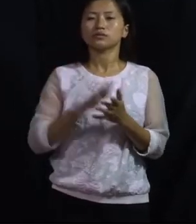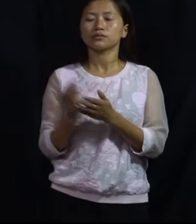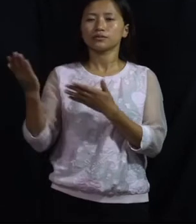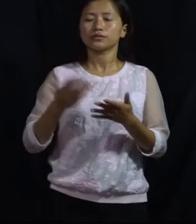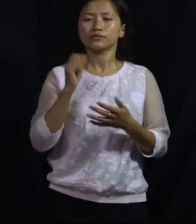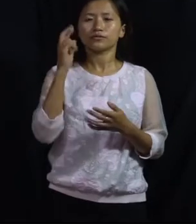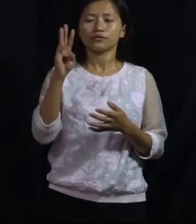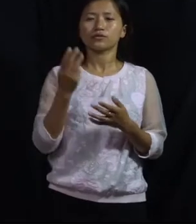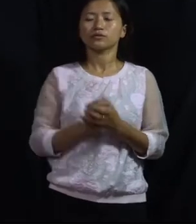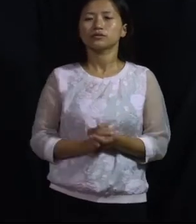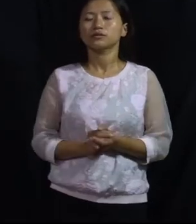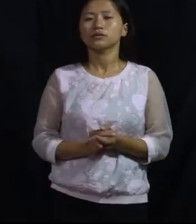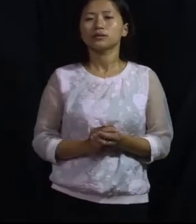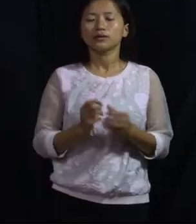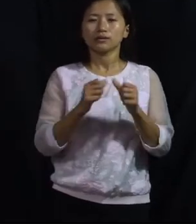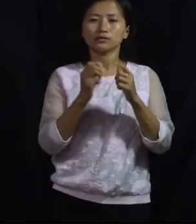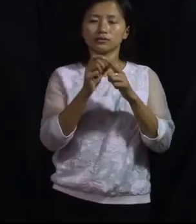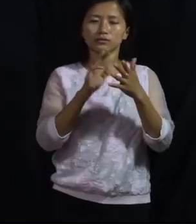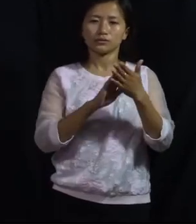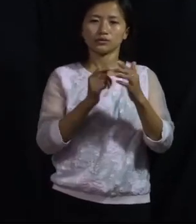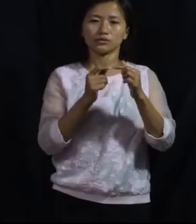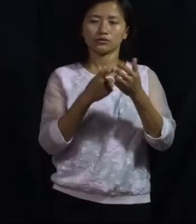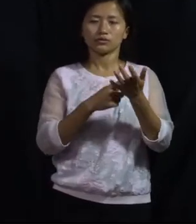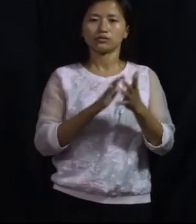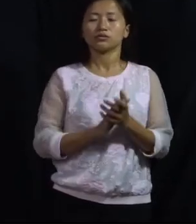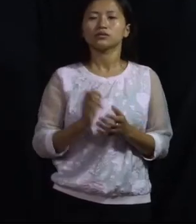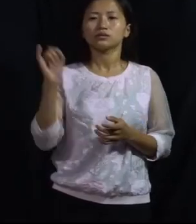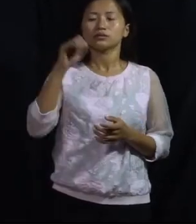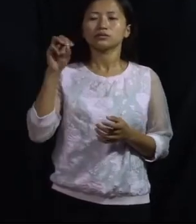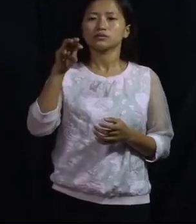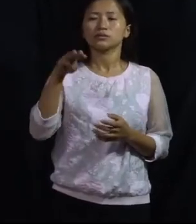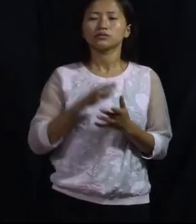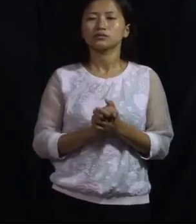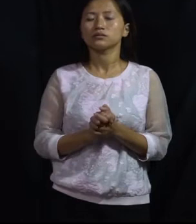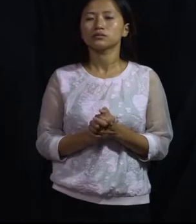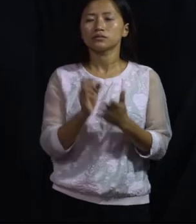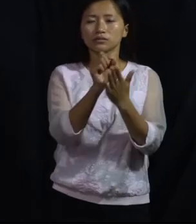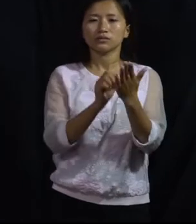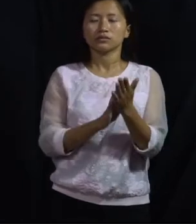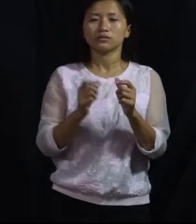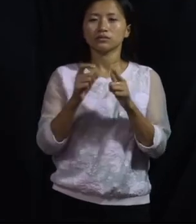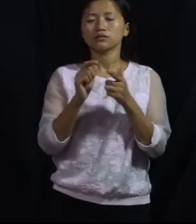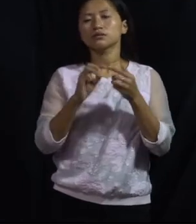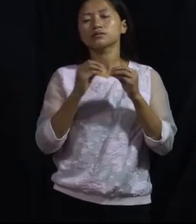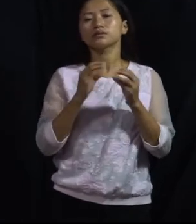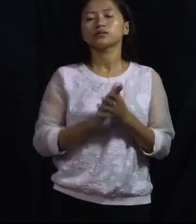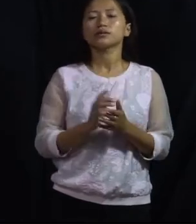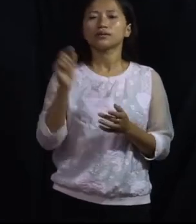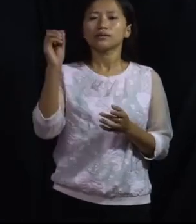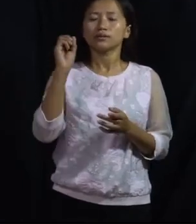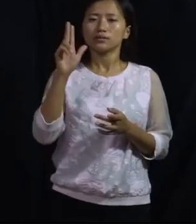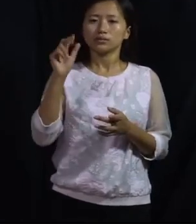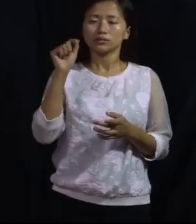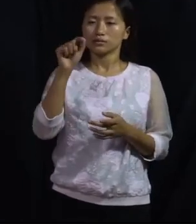for. A debtor whose dues of rupees 6,000 were written off as bad debts paid 80% in